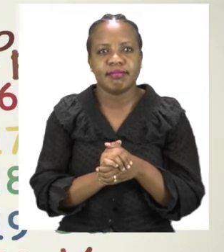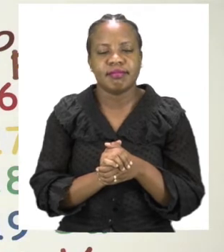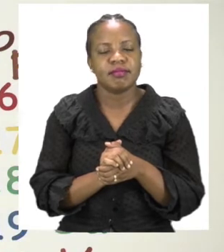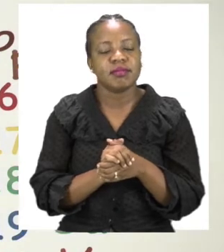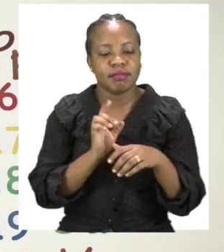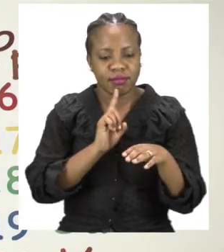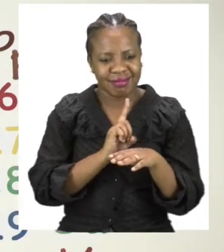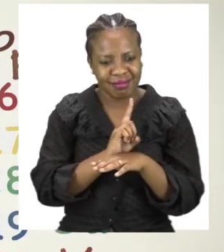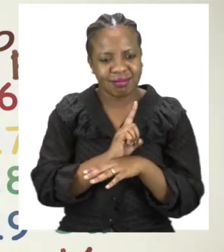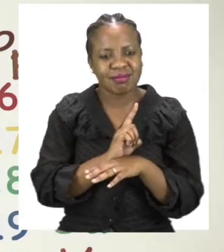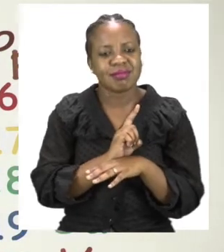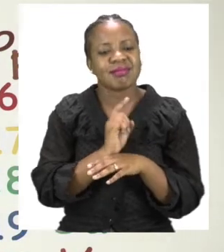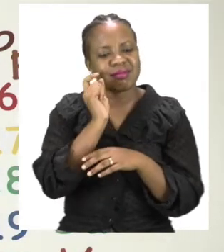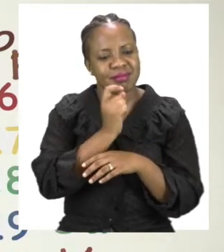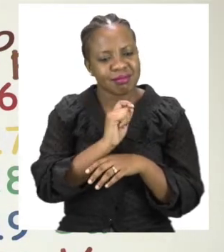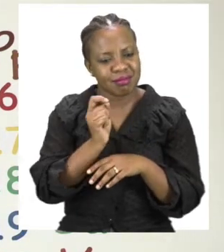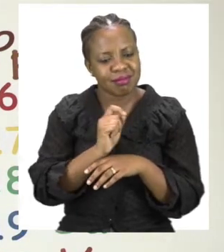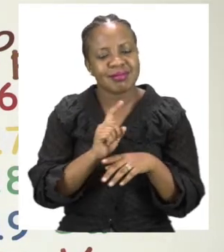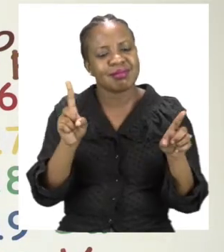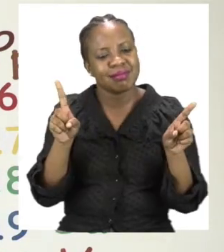it is. And we have